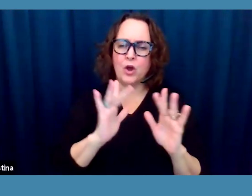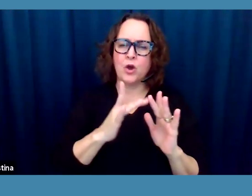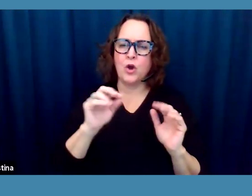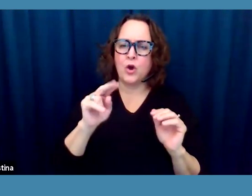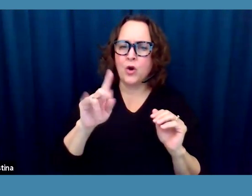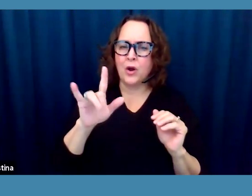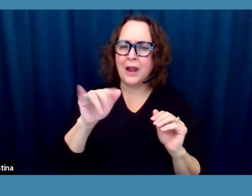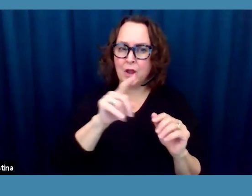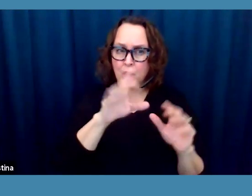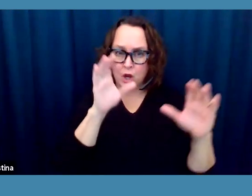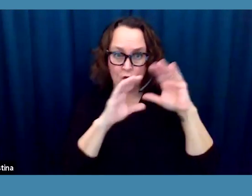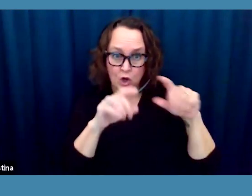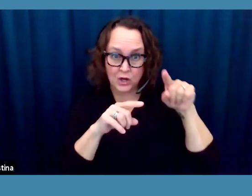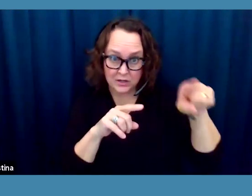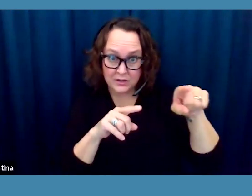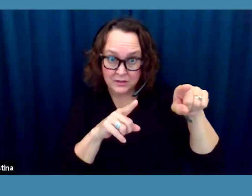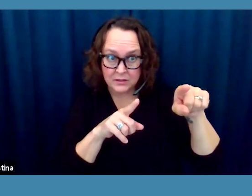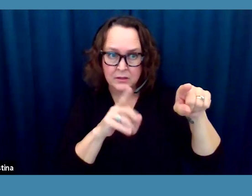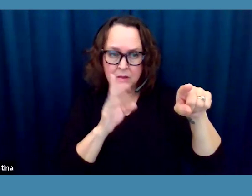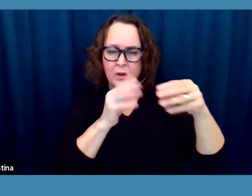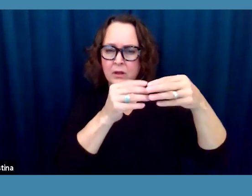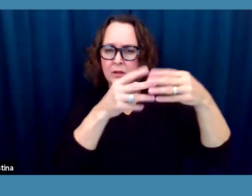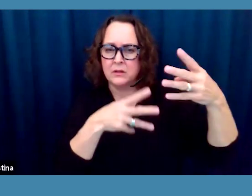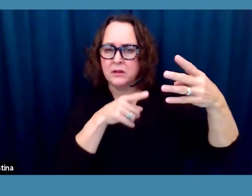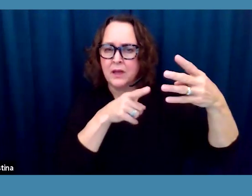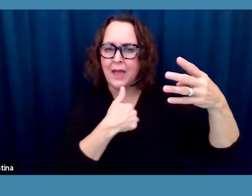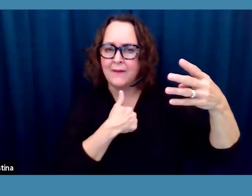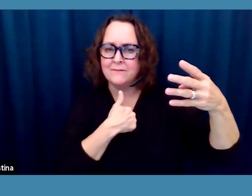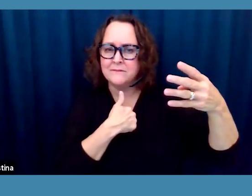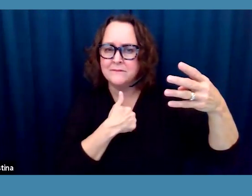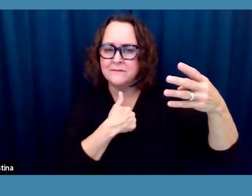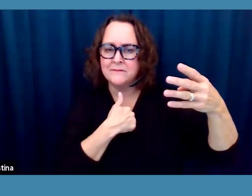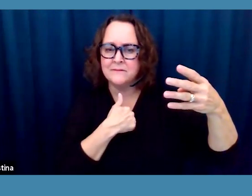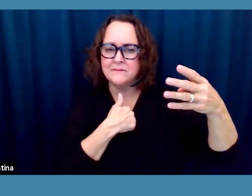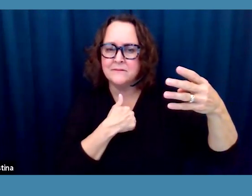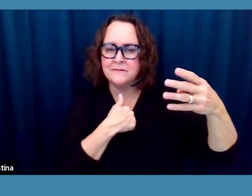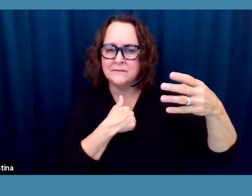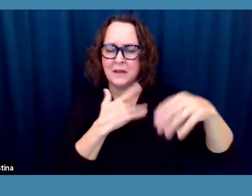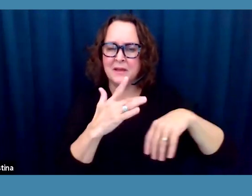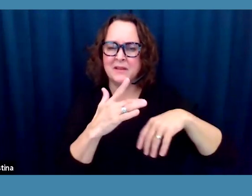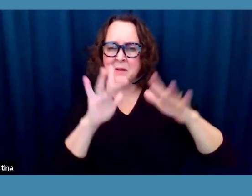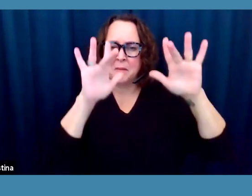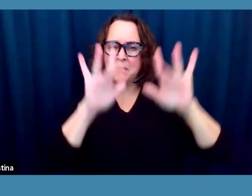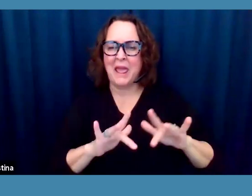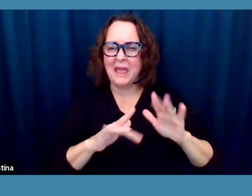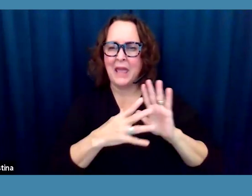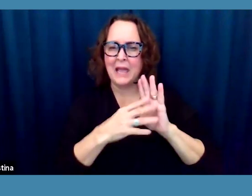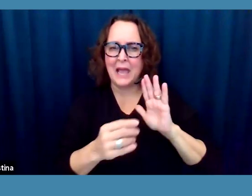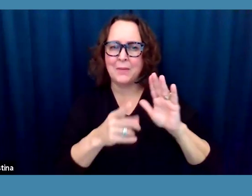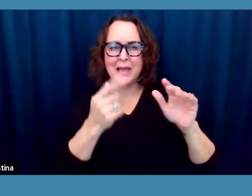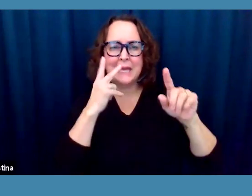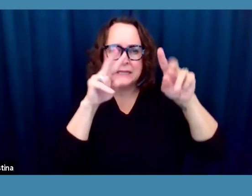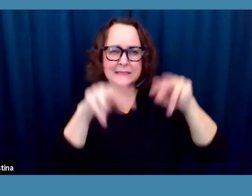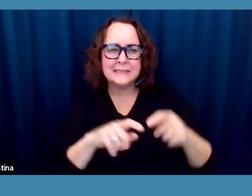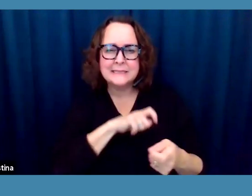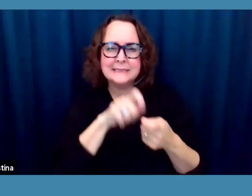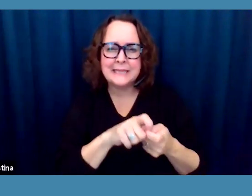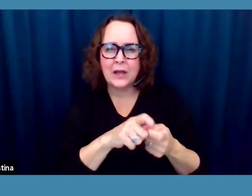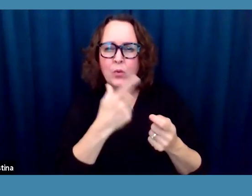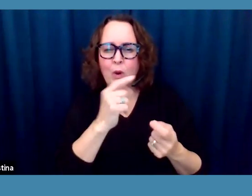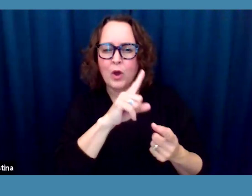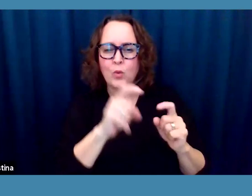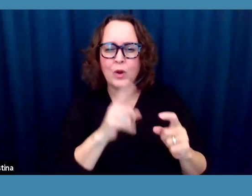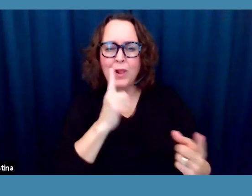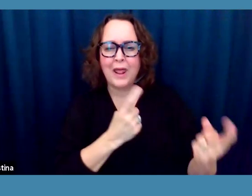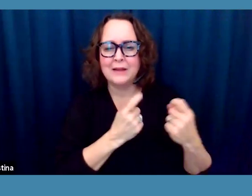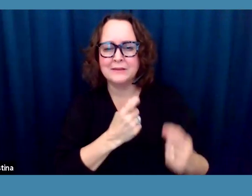you search online, you can pull up a blank copy of one of the screening tools to see exactly what kind of questions they're going